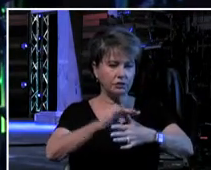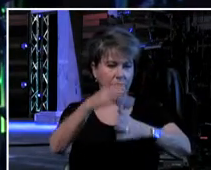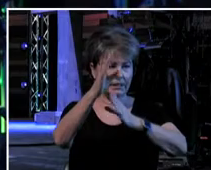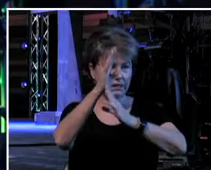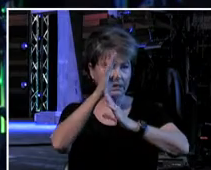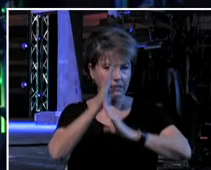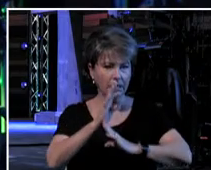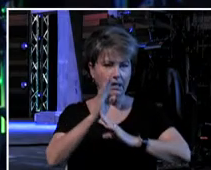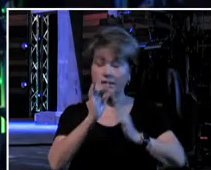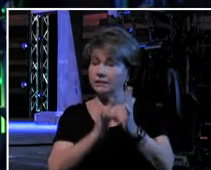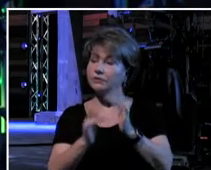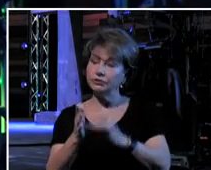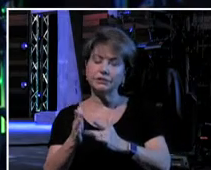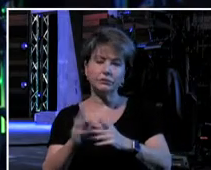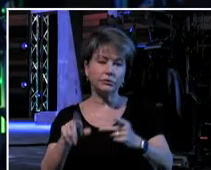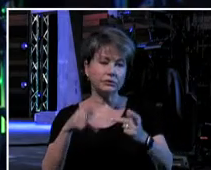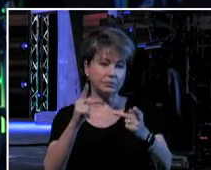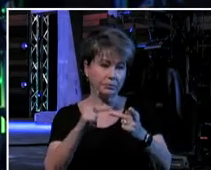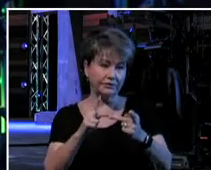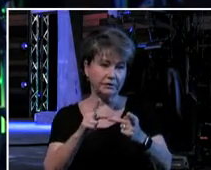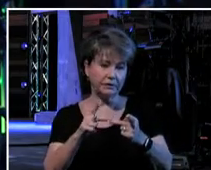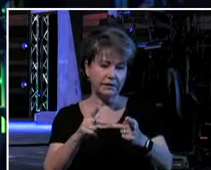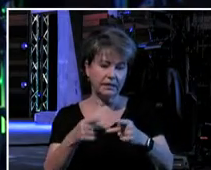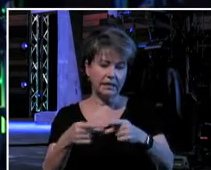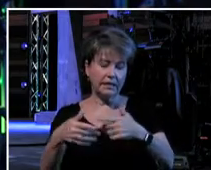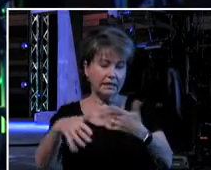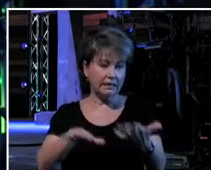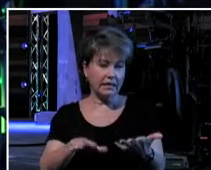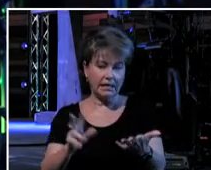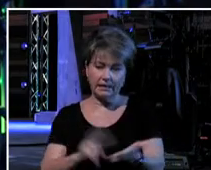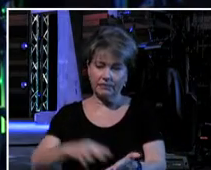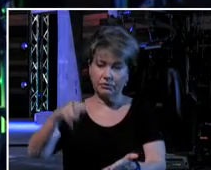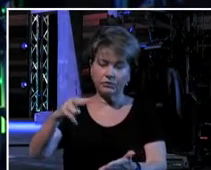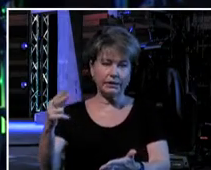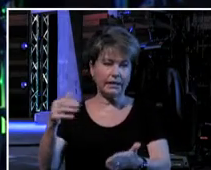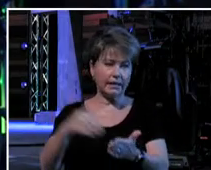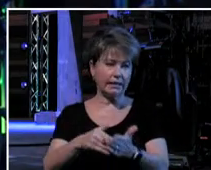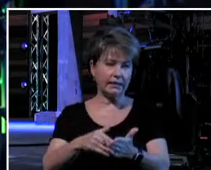life. He died a final death and he rose again on the third day